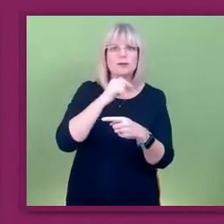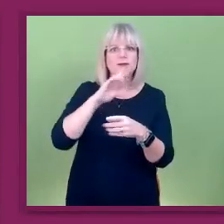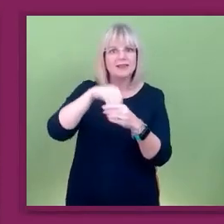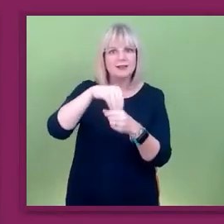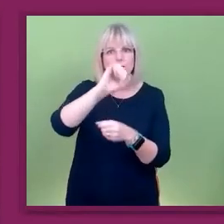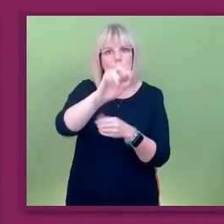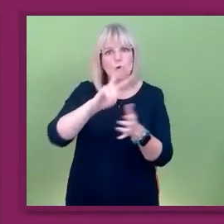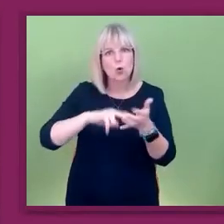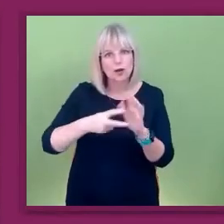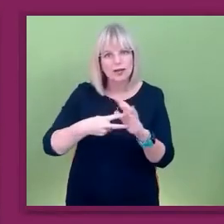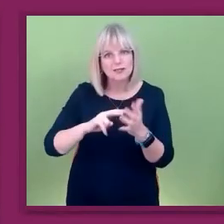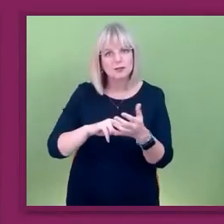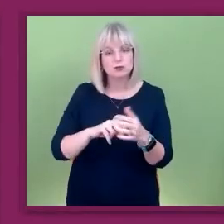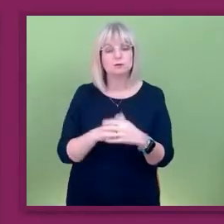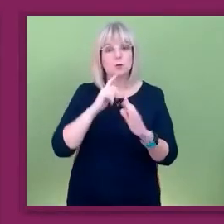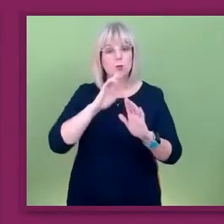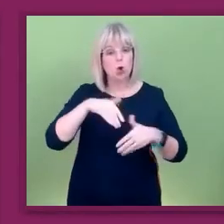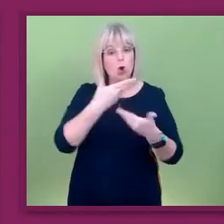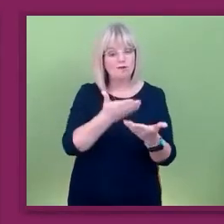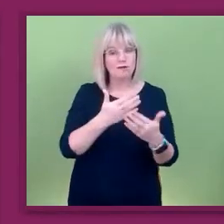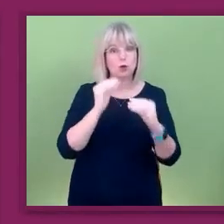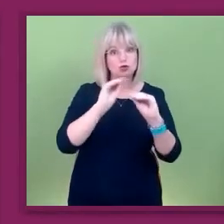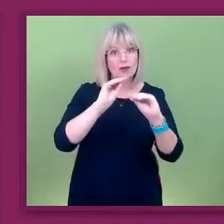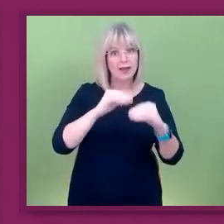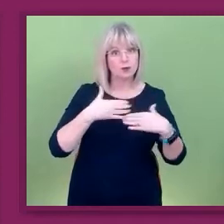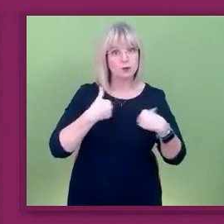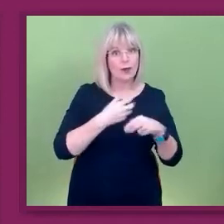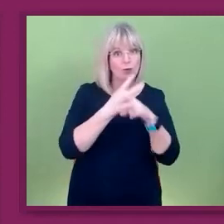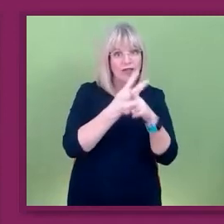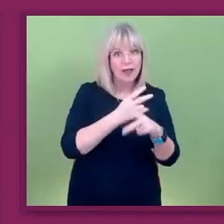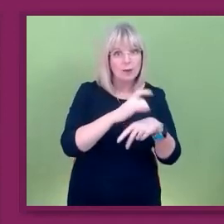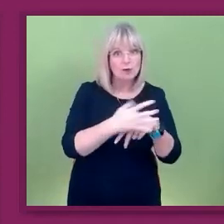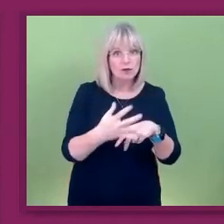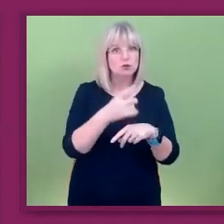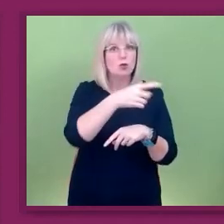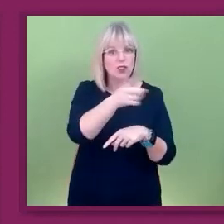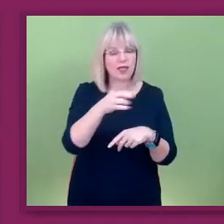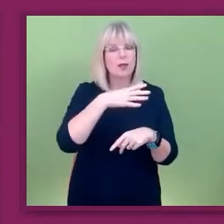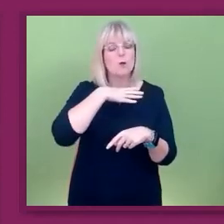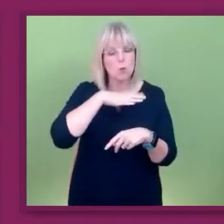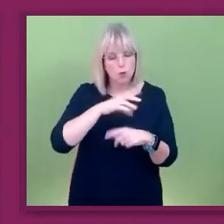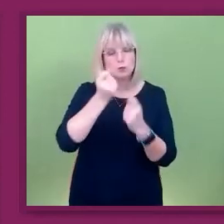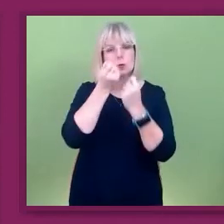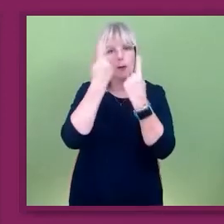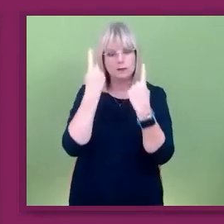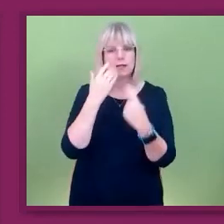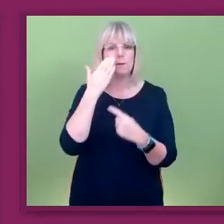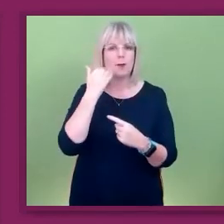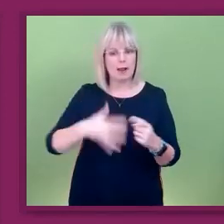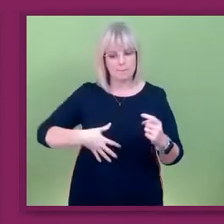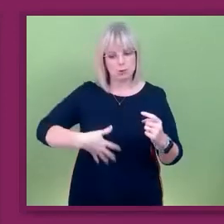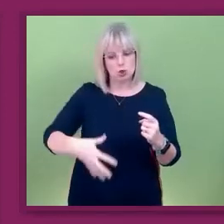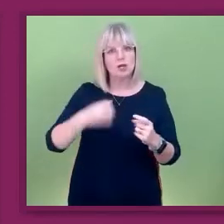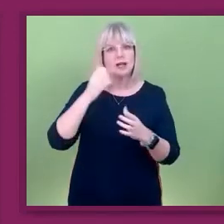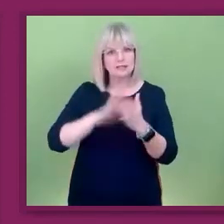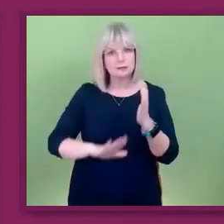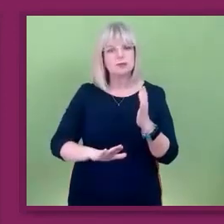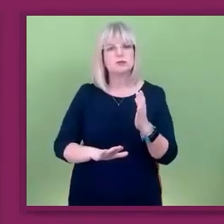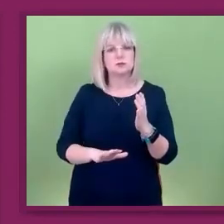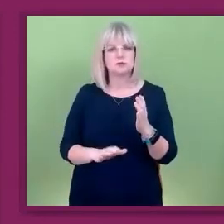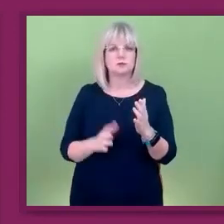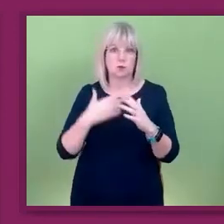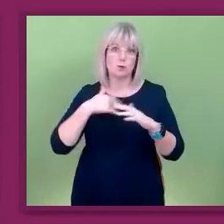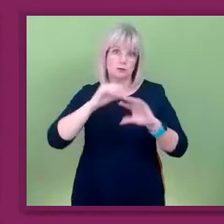healthcare professionals and organizations who want to better understand the Black maternal experience. And so a lot of the times, of course, it